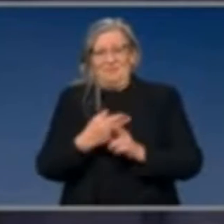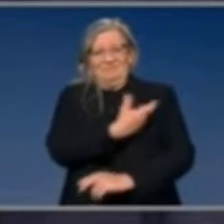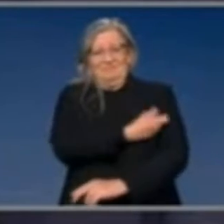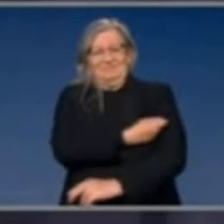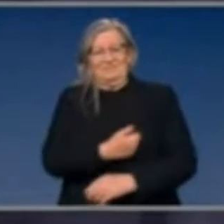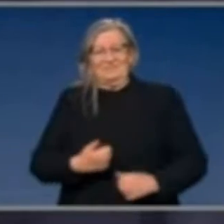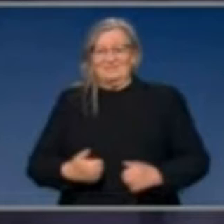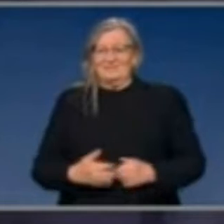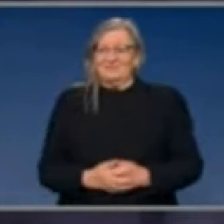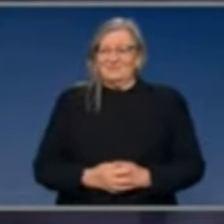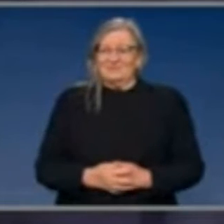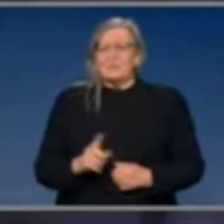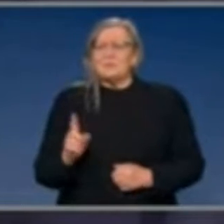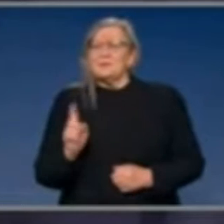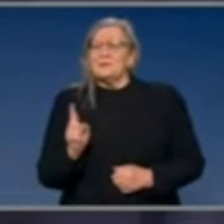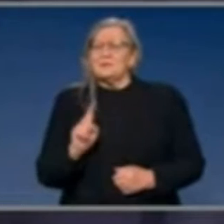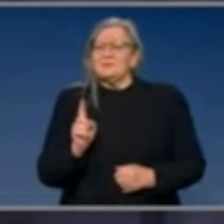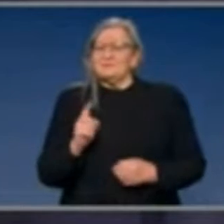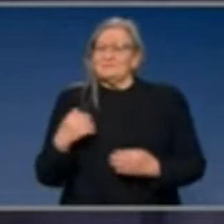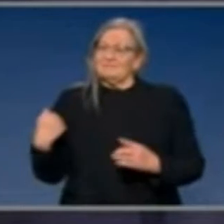progress of the program,